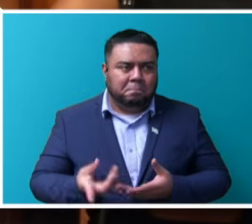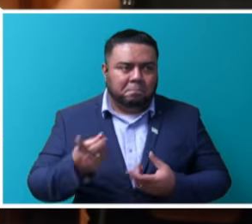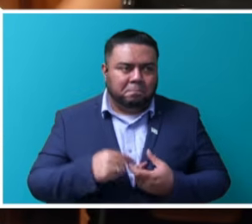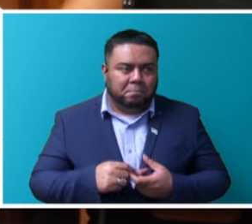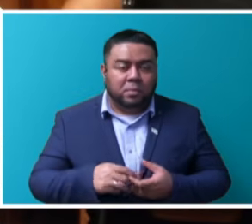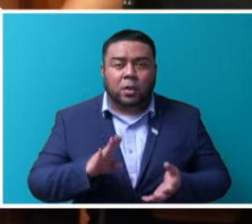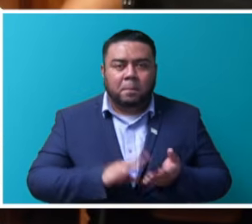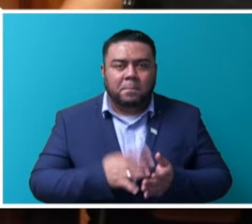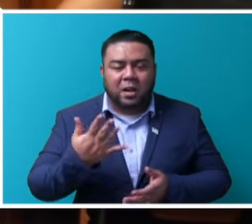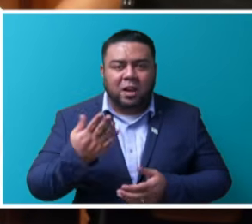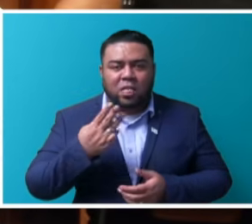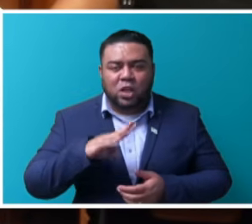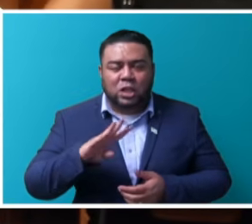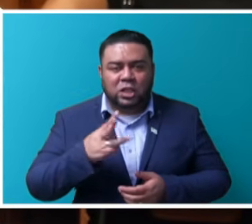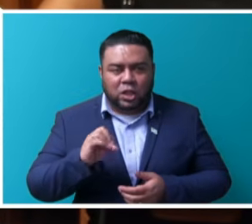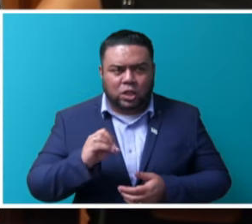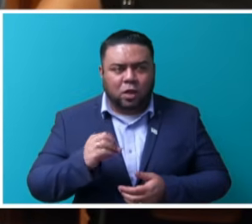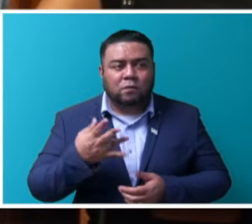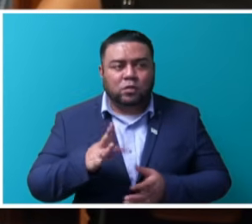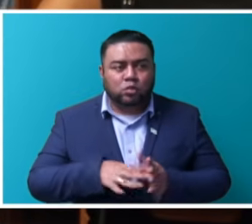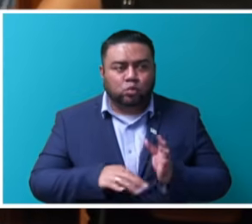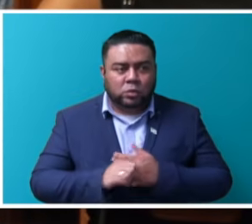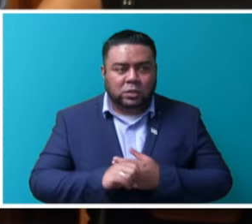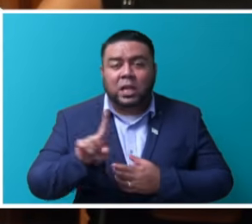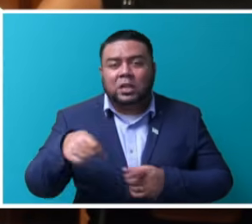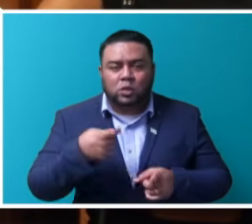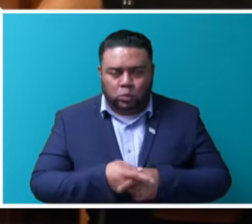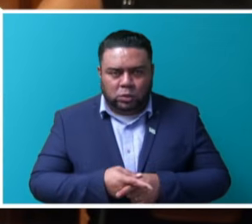on Monday, 30th of June, which is next week.